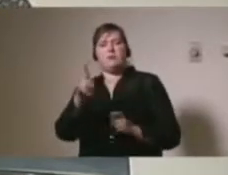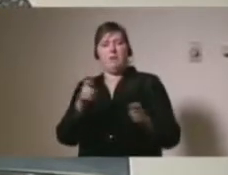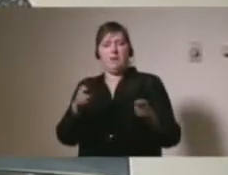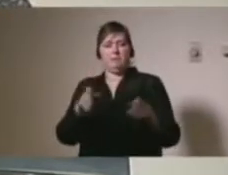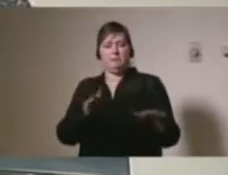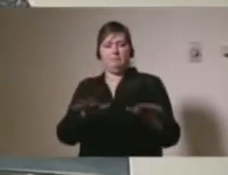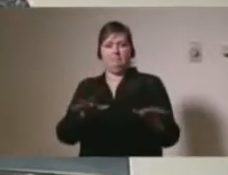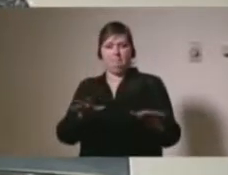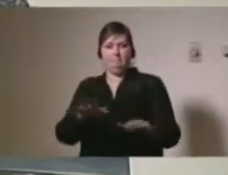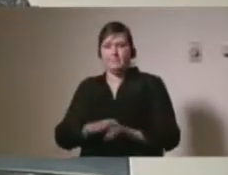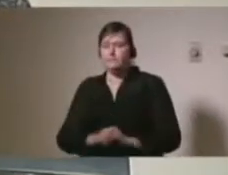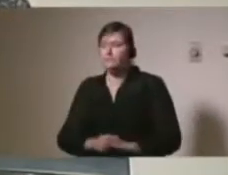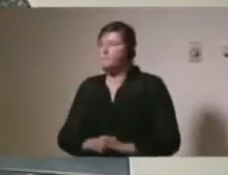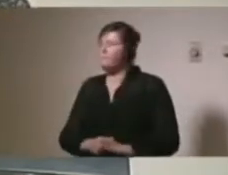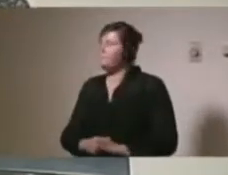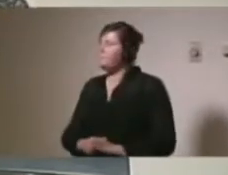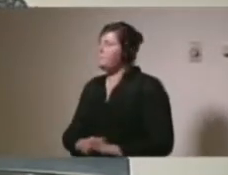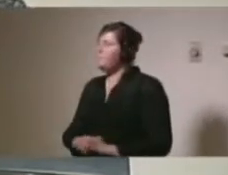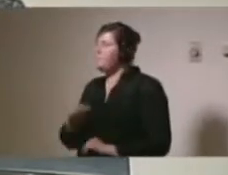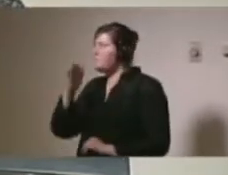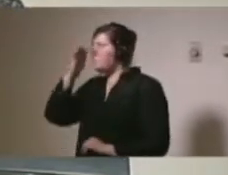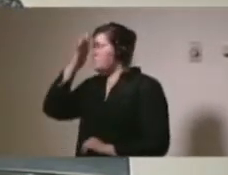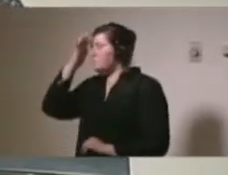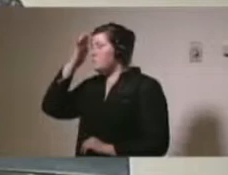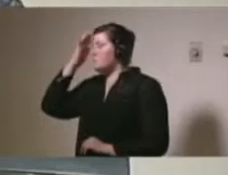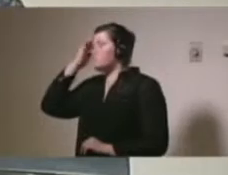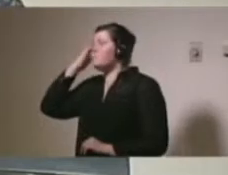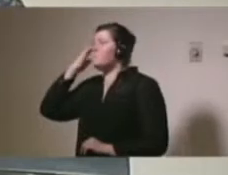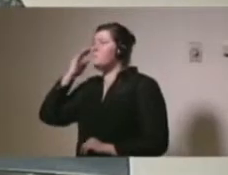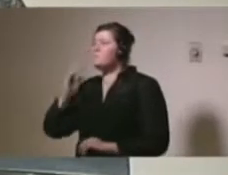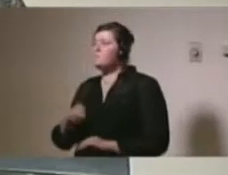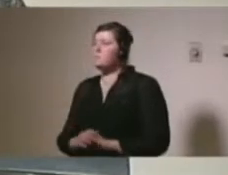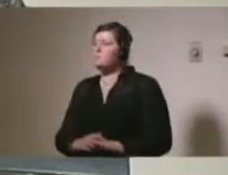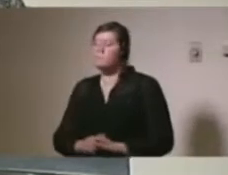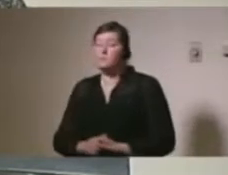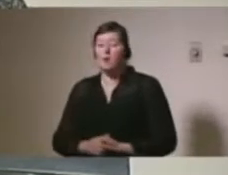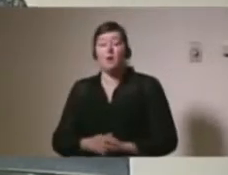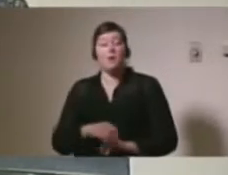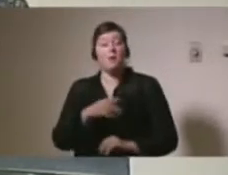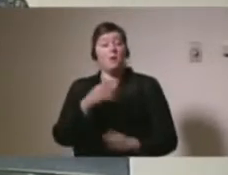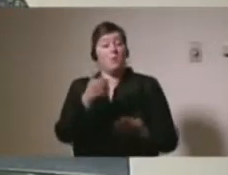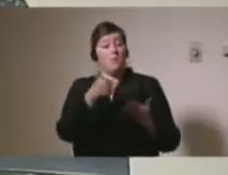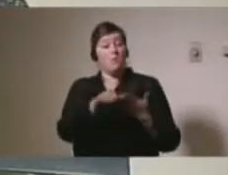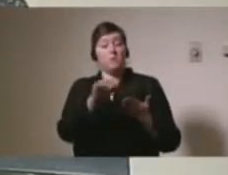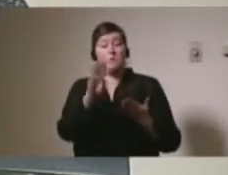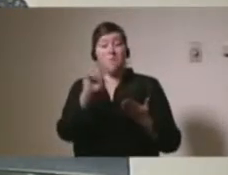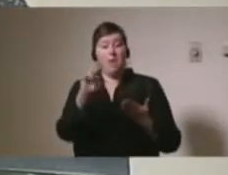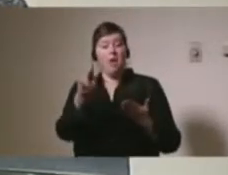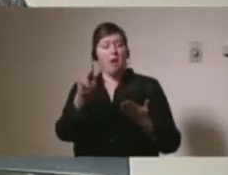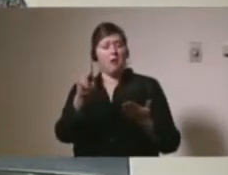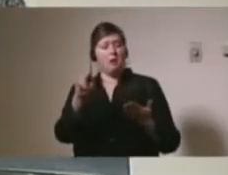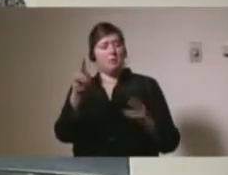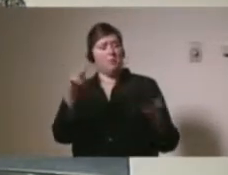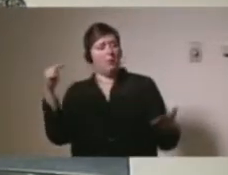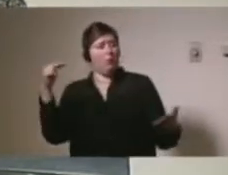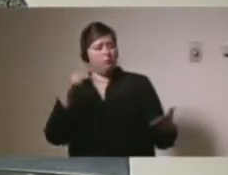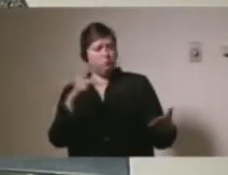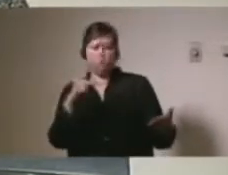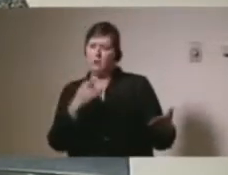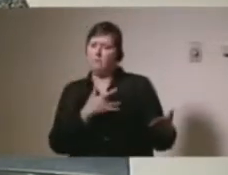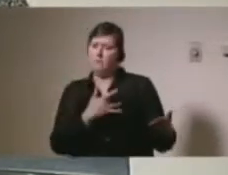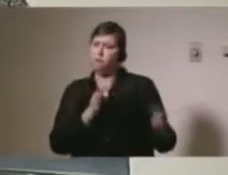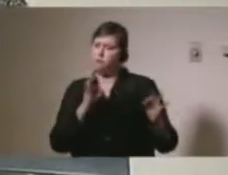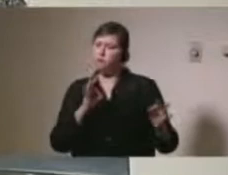Our postal bank was seen as being a success story because we started